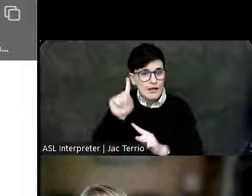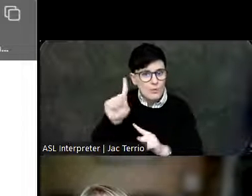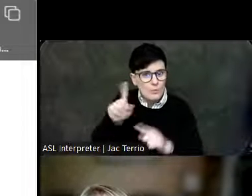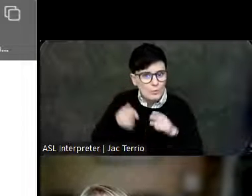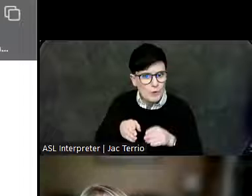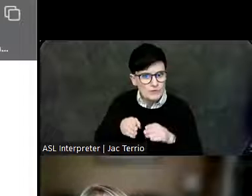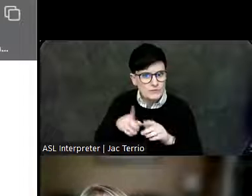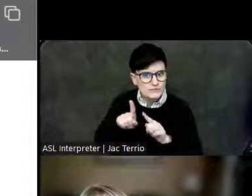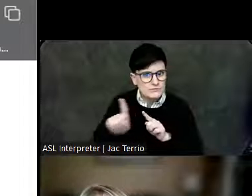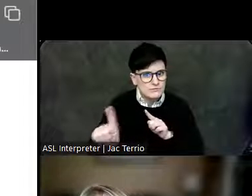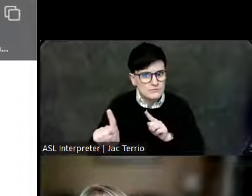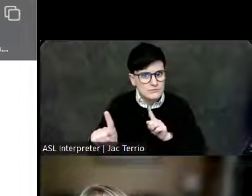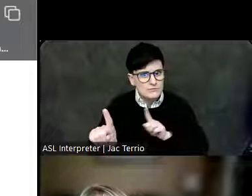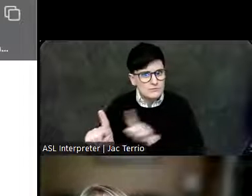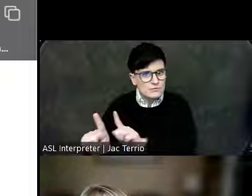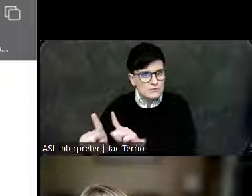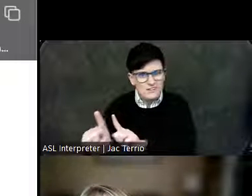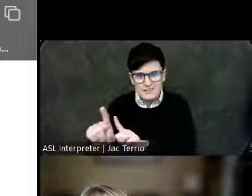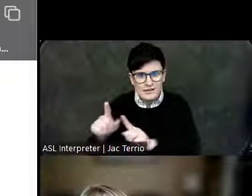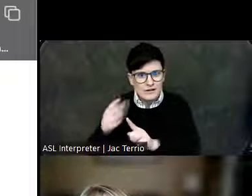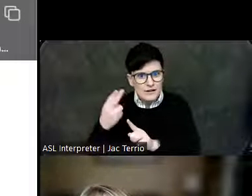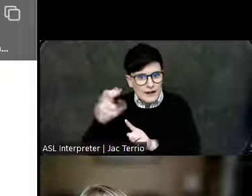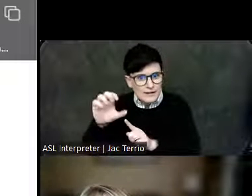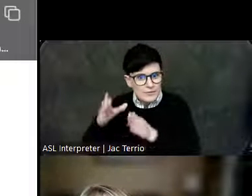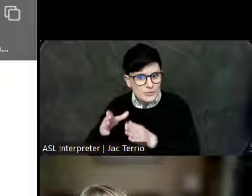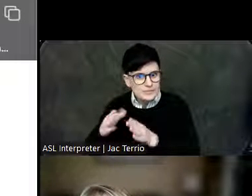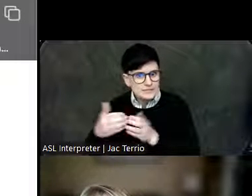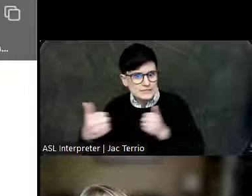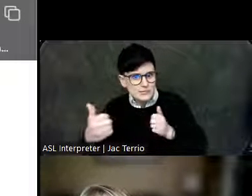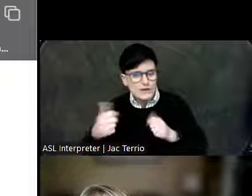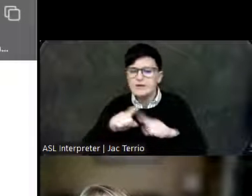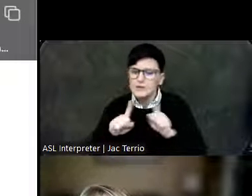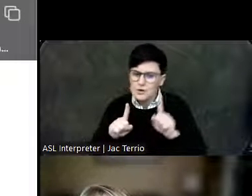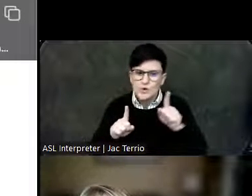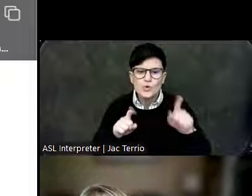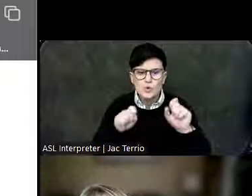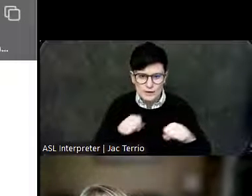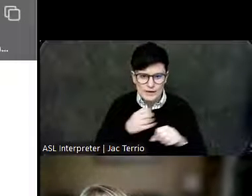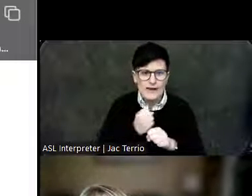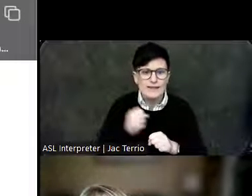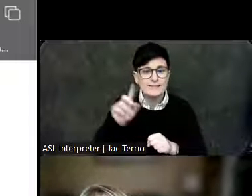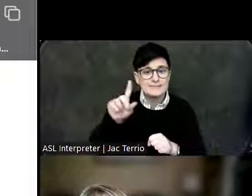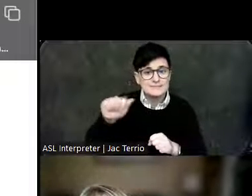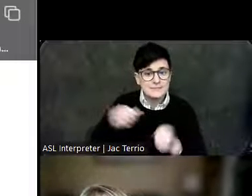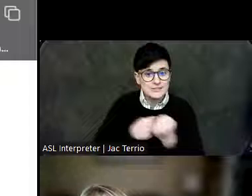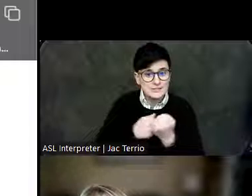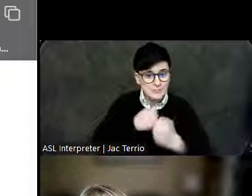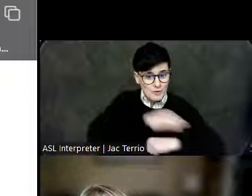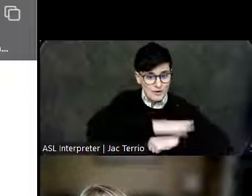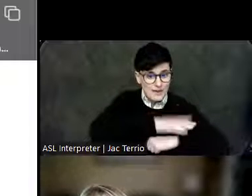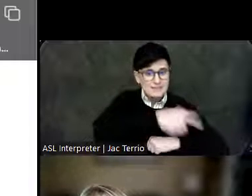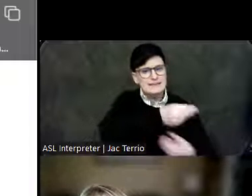they get separated, but you can go to the disability support desk and get a pass so the whole family goes together so you don't get